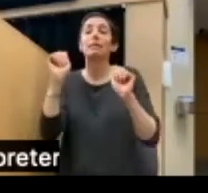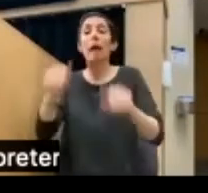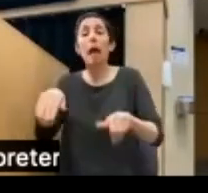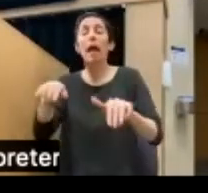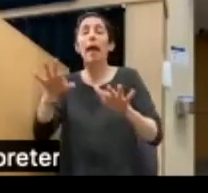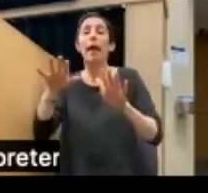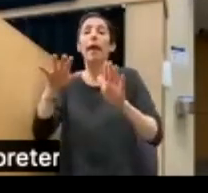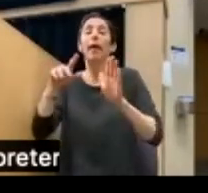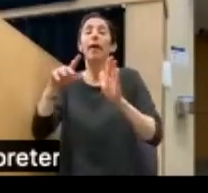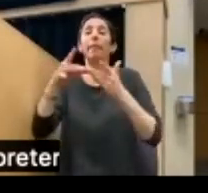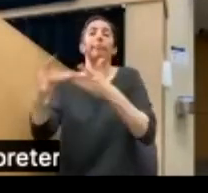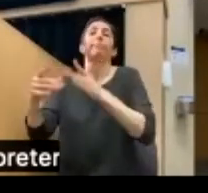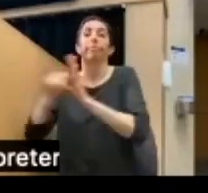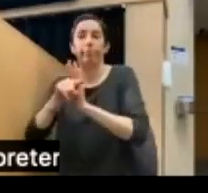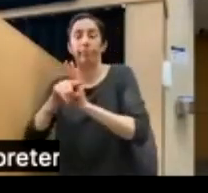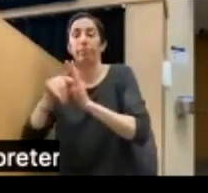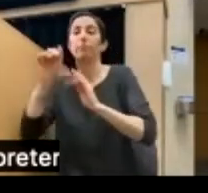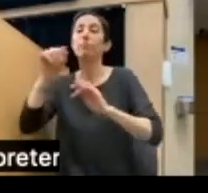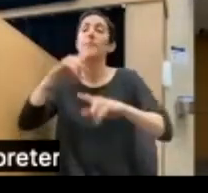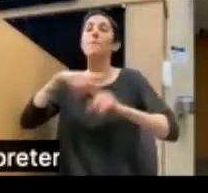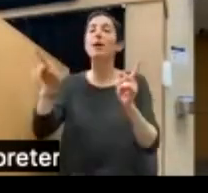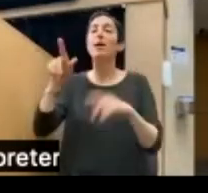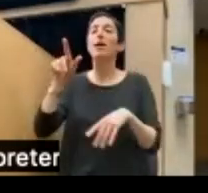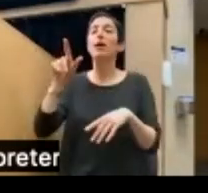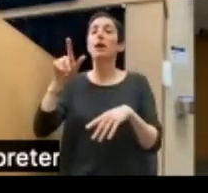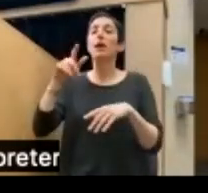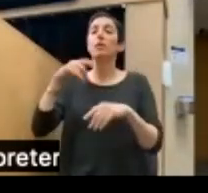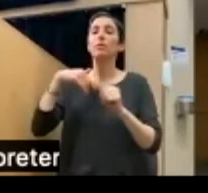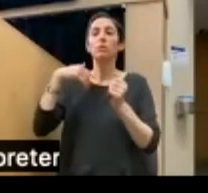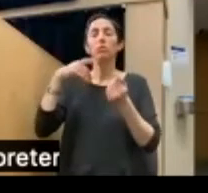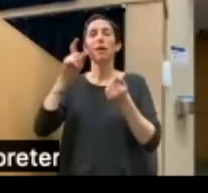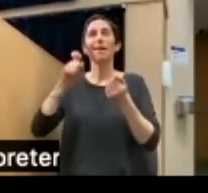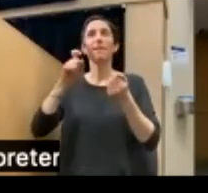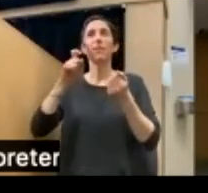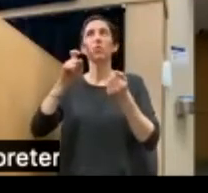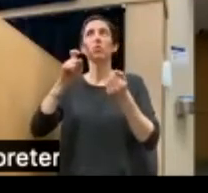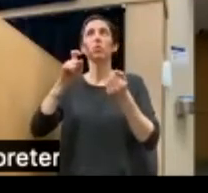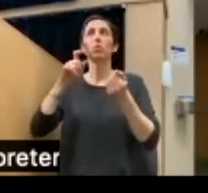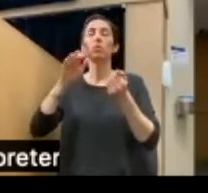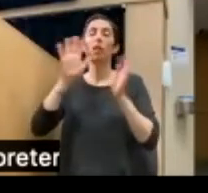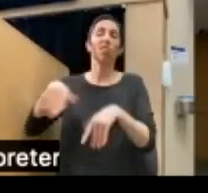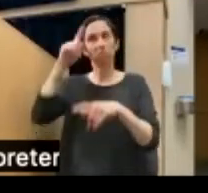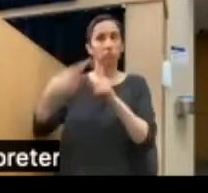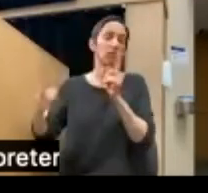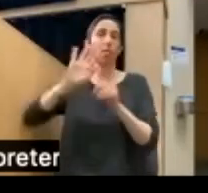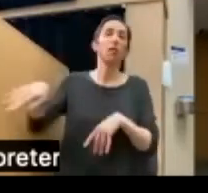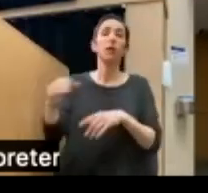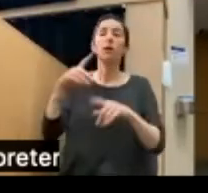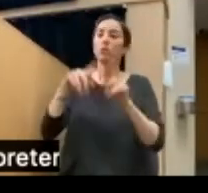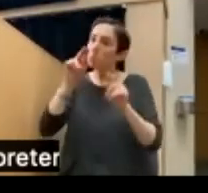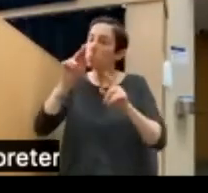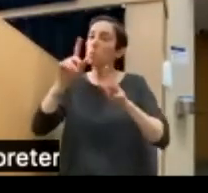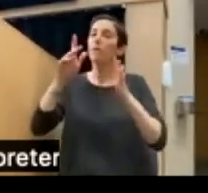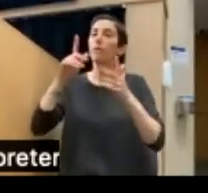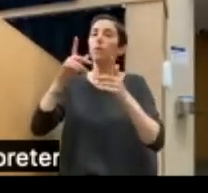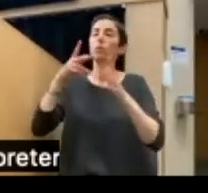a disagreement, thinking about are there ways that we can continue to see the other person as a whole person and separate the person